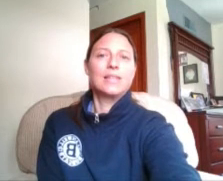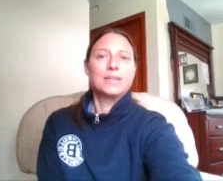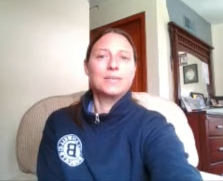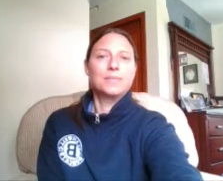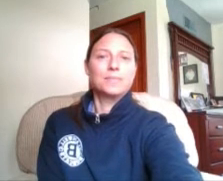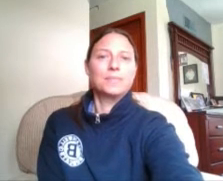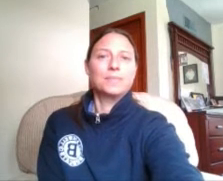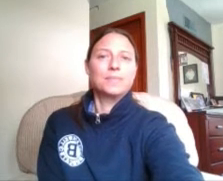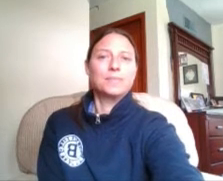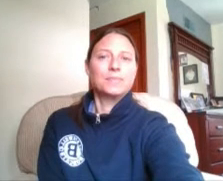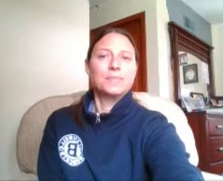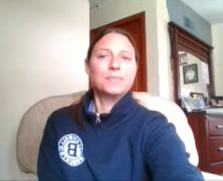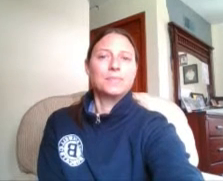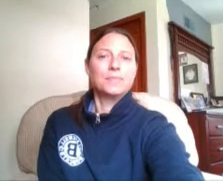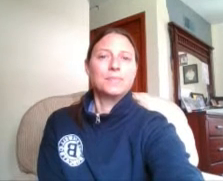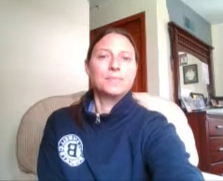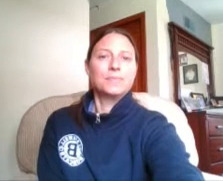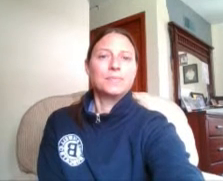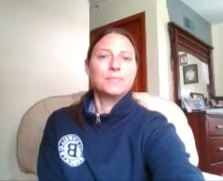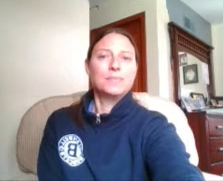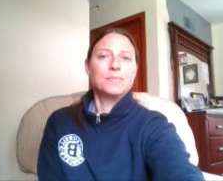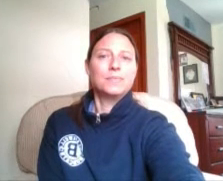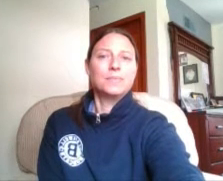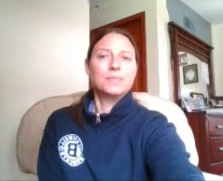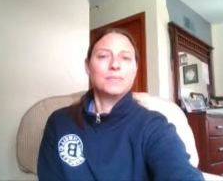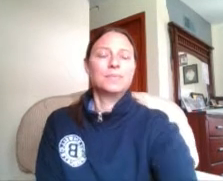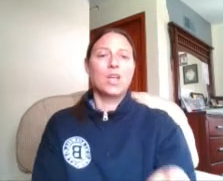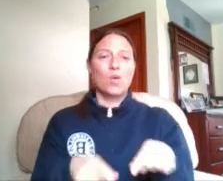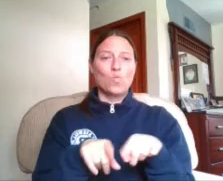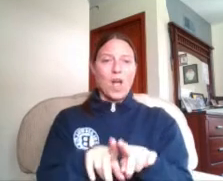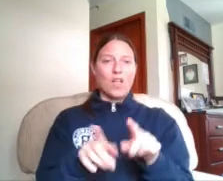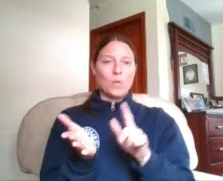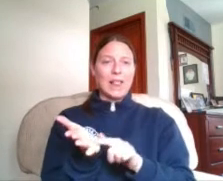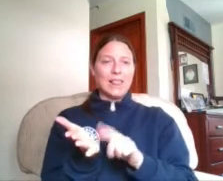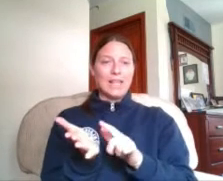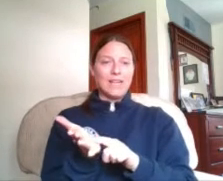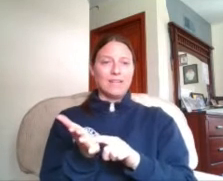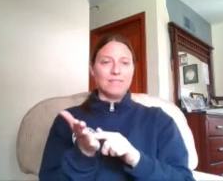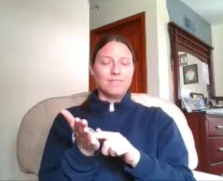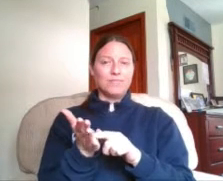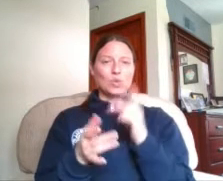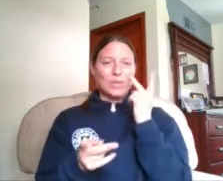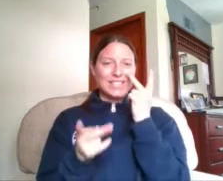And as you click the slide, you can see the answers being filled in for you.